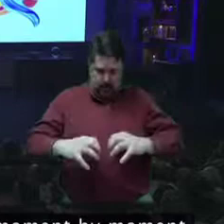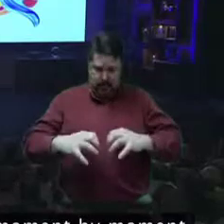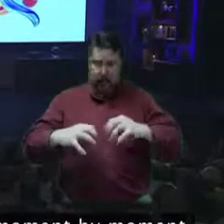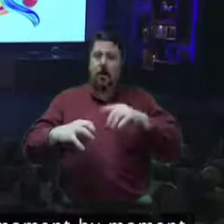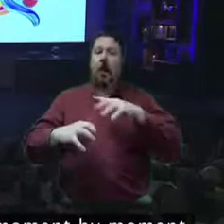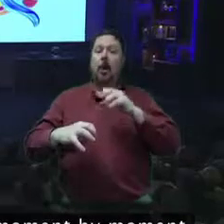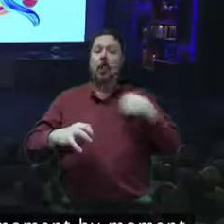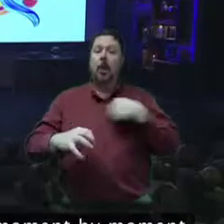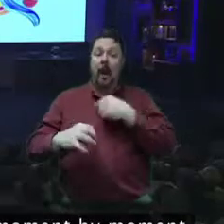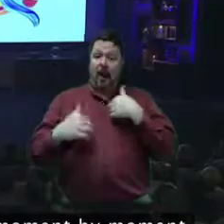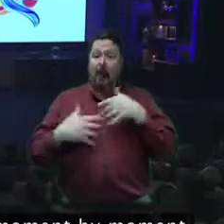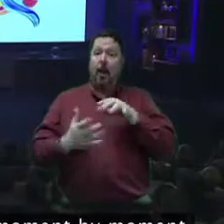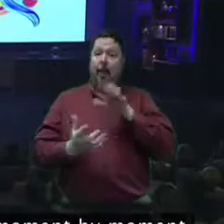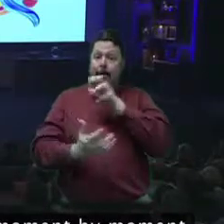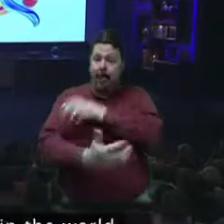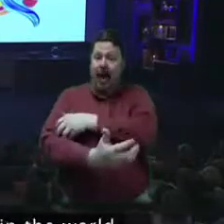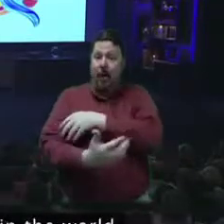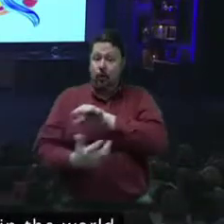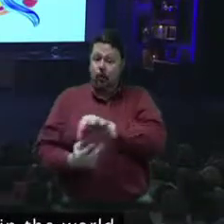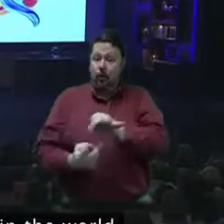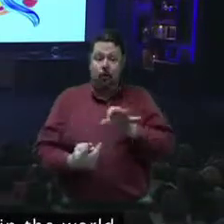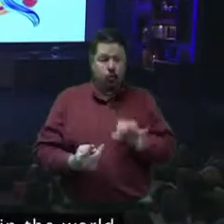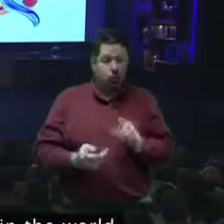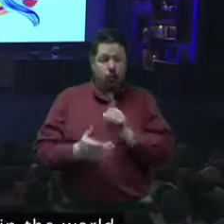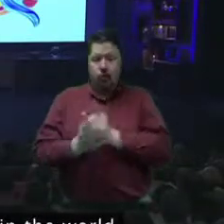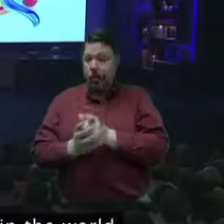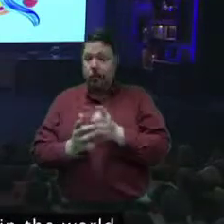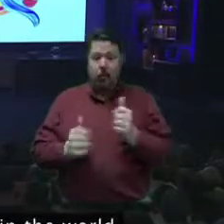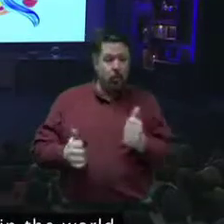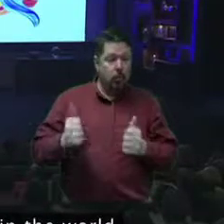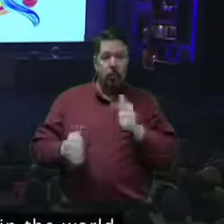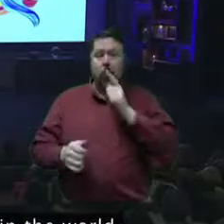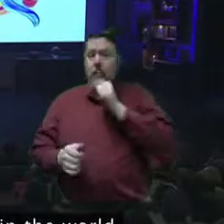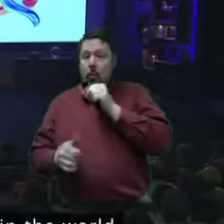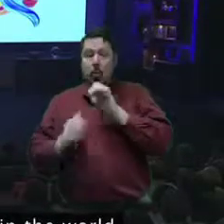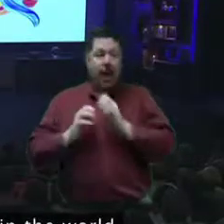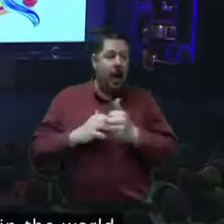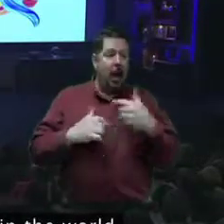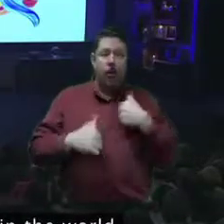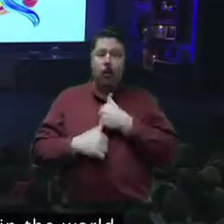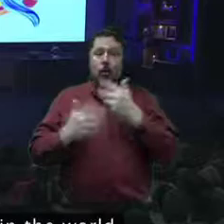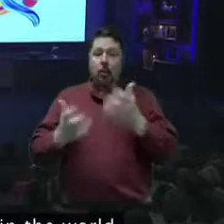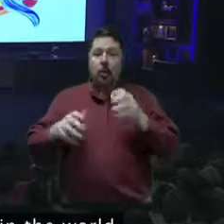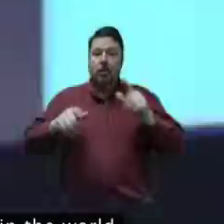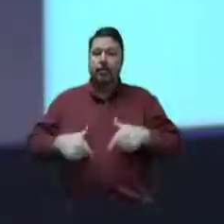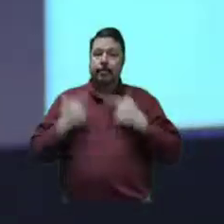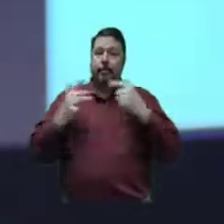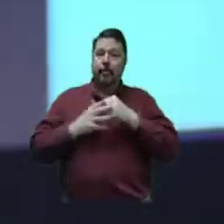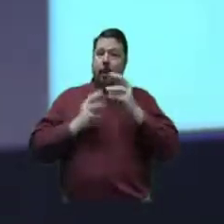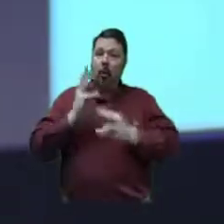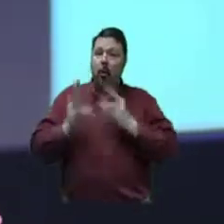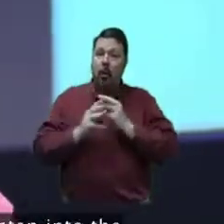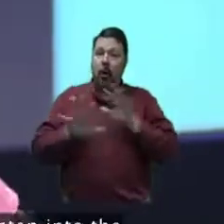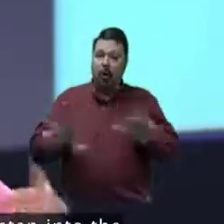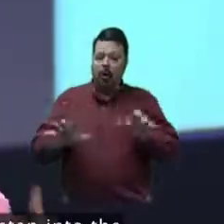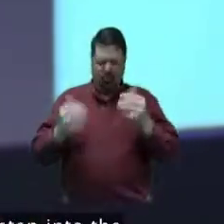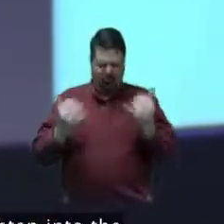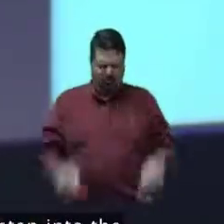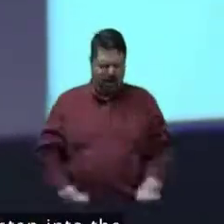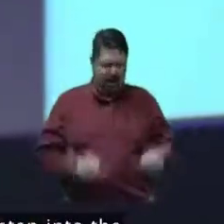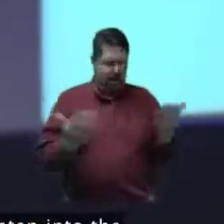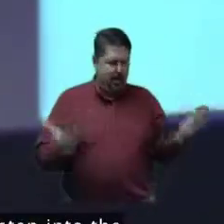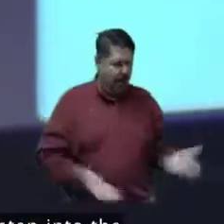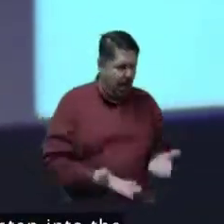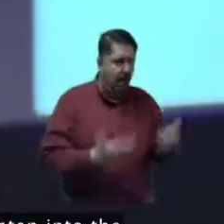And we have the power to choose moment by moment who and how we want to be in the world. Right here,